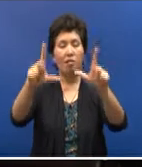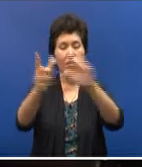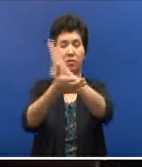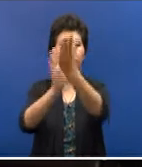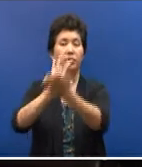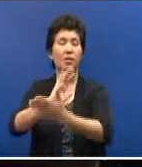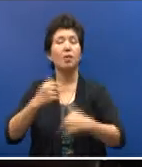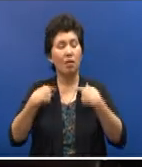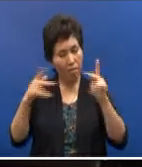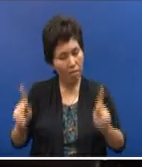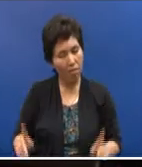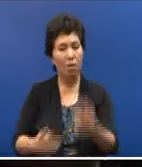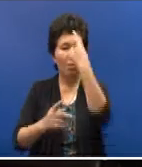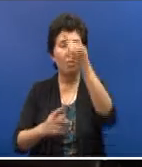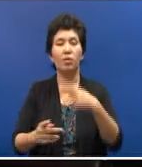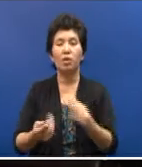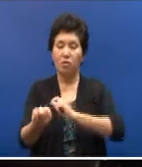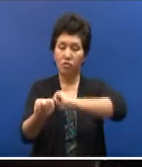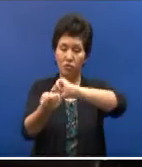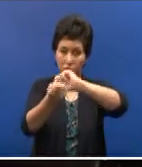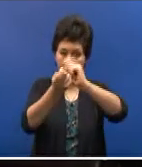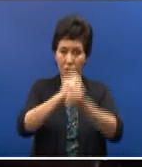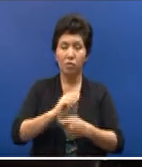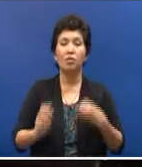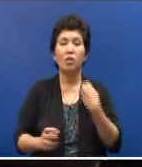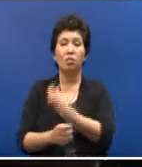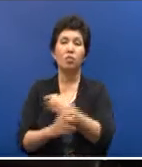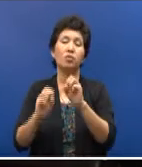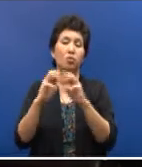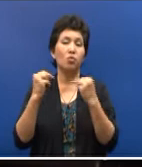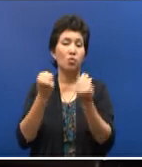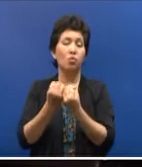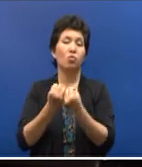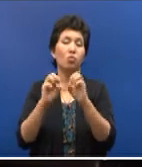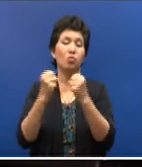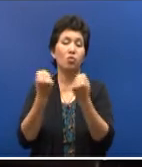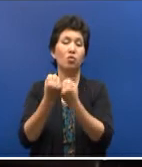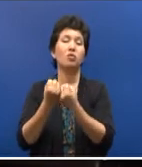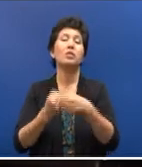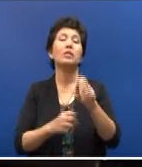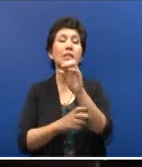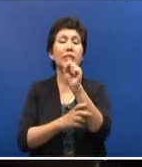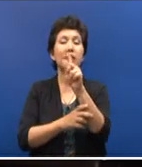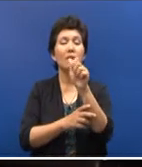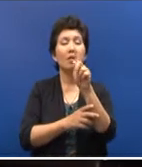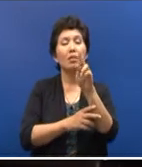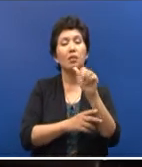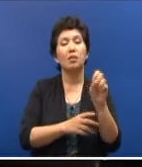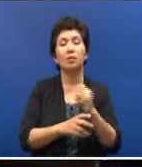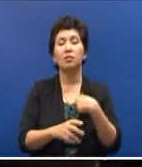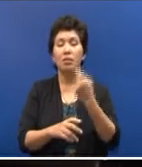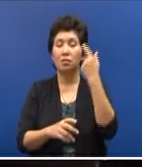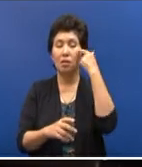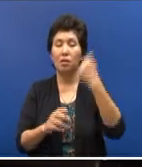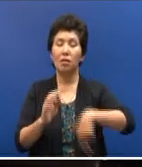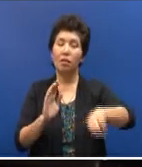is opportunity for us to change our social status. Okay, and then our children think that they